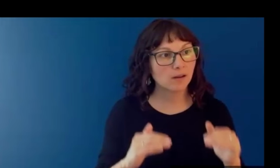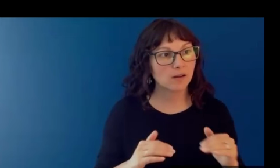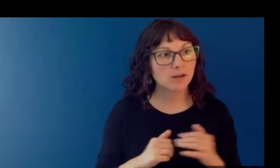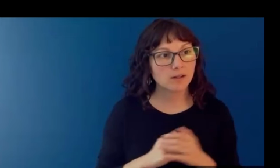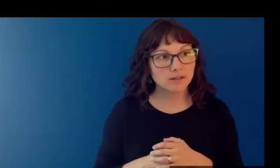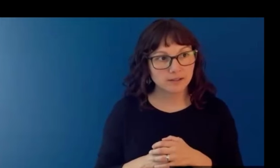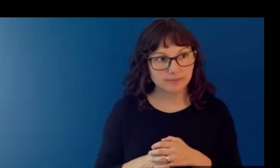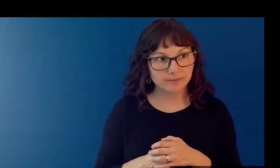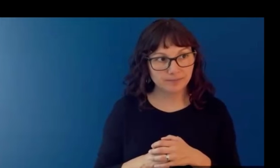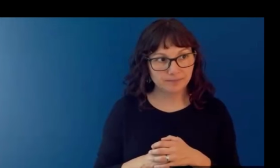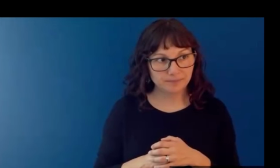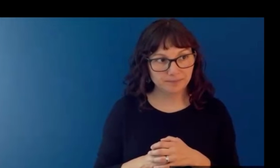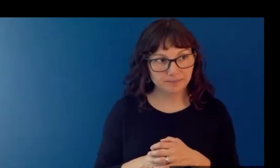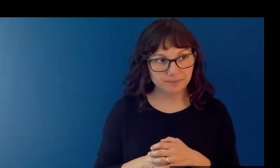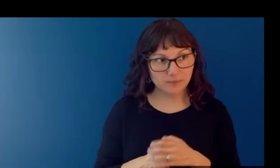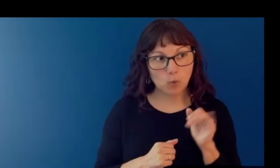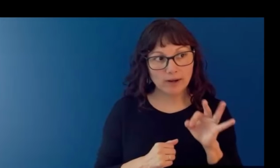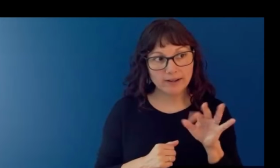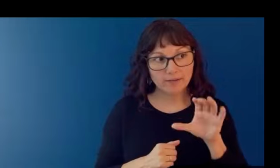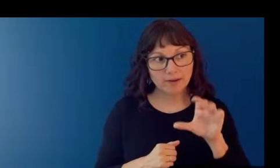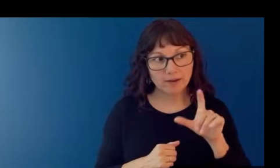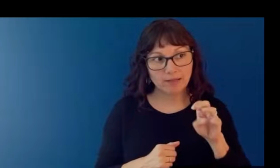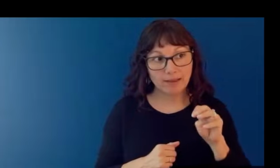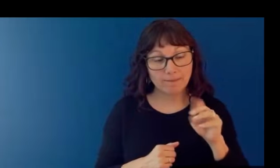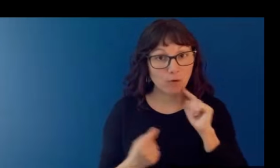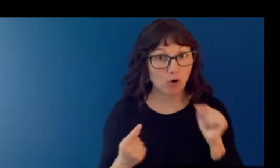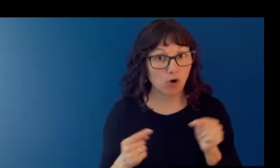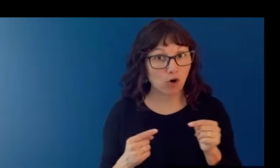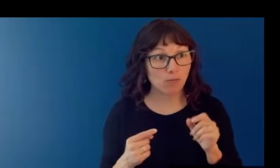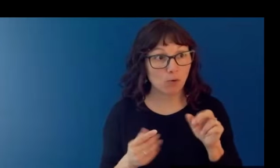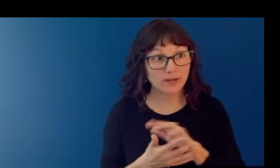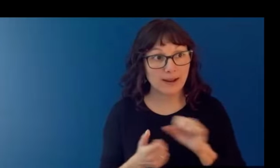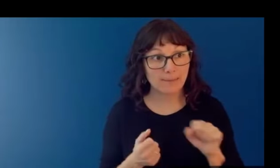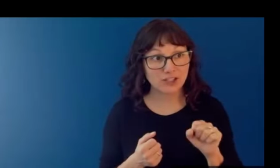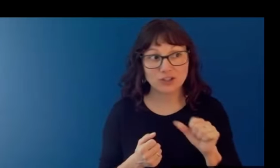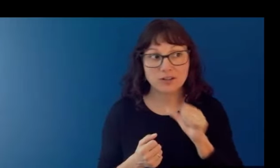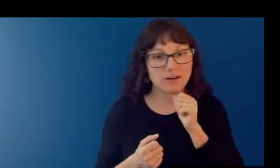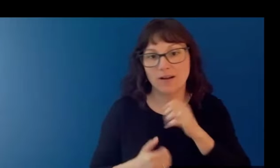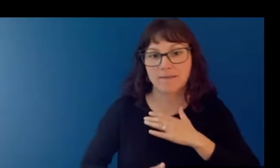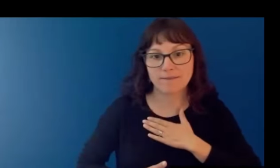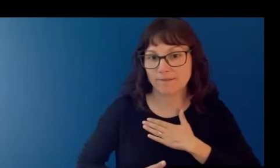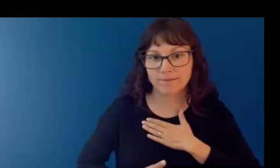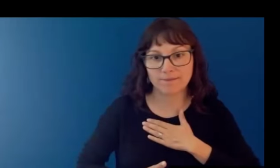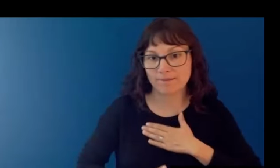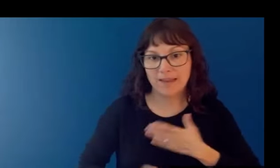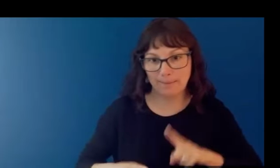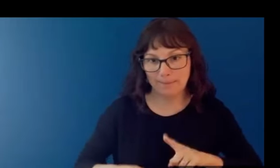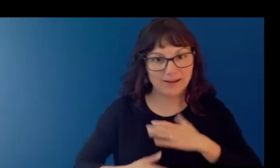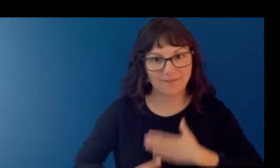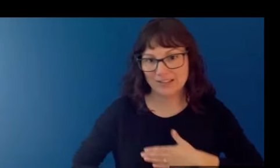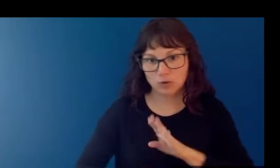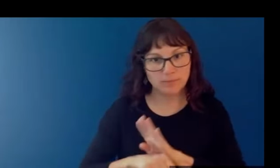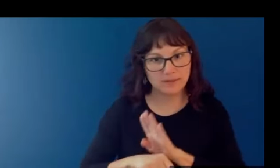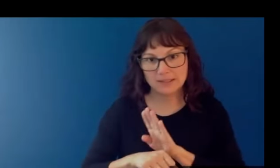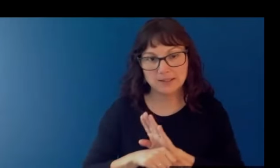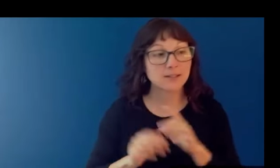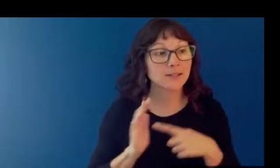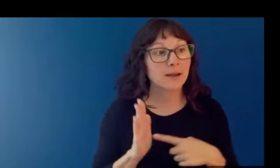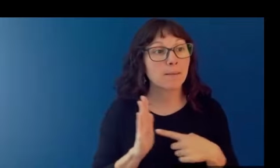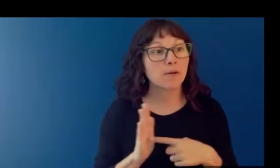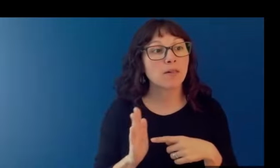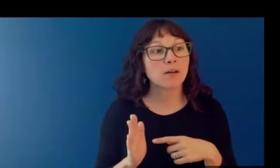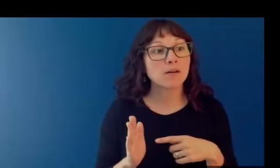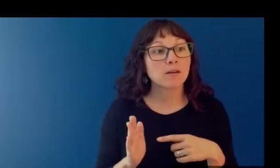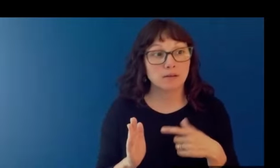question. What if a claim of harm or damages is not at a physical business? For